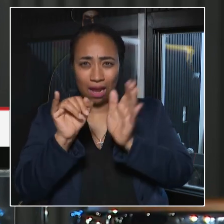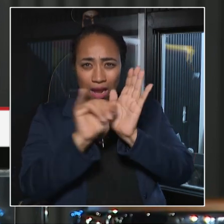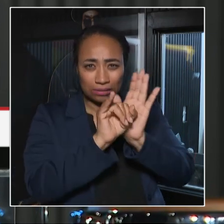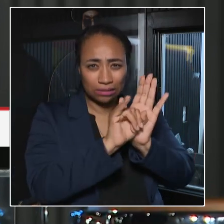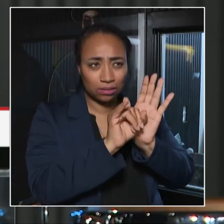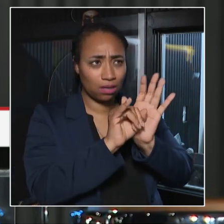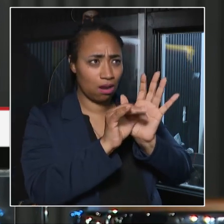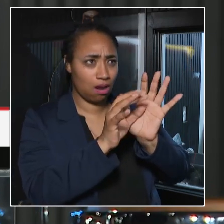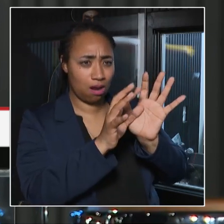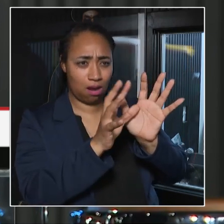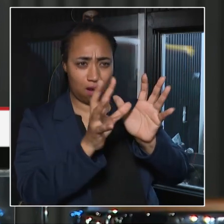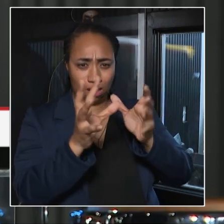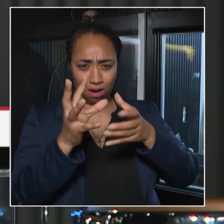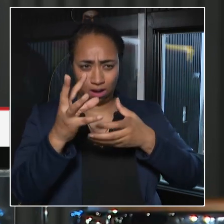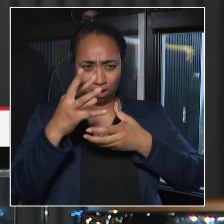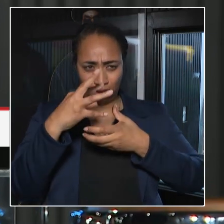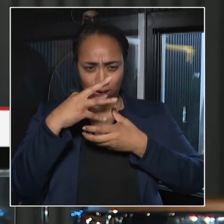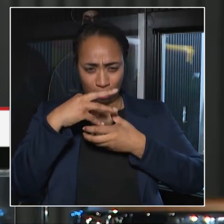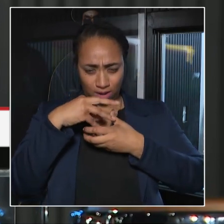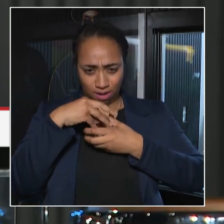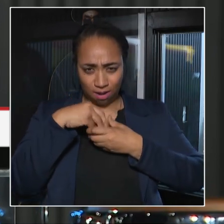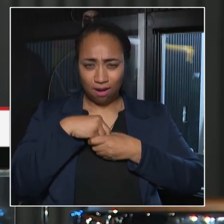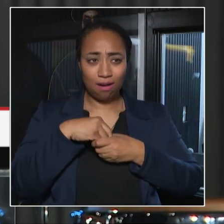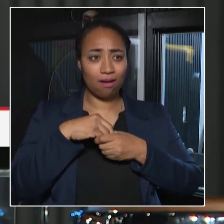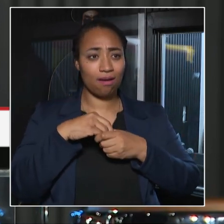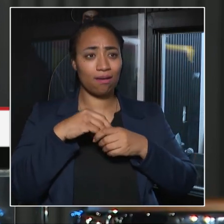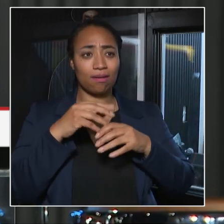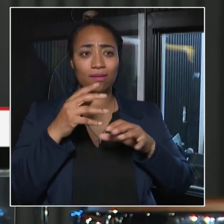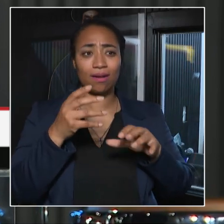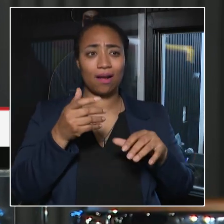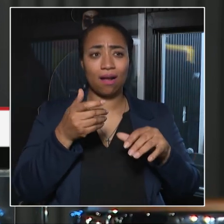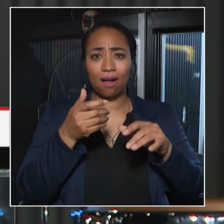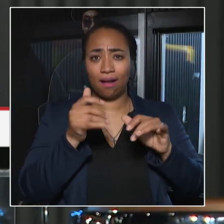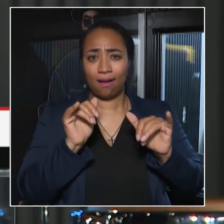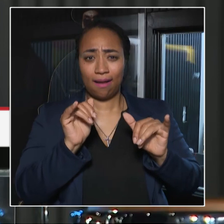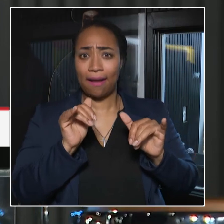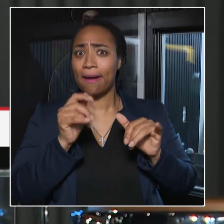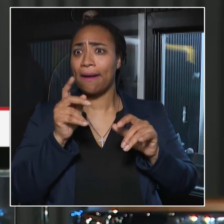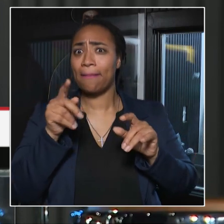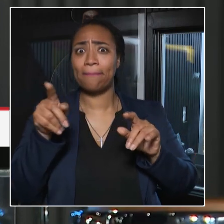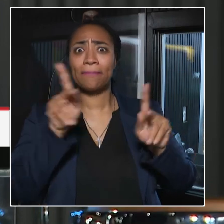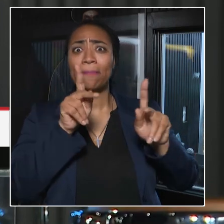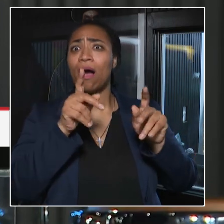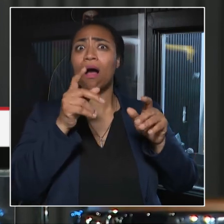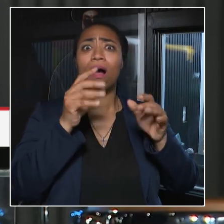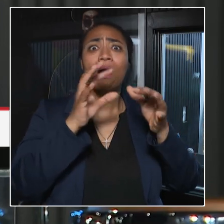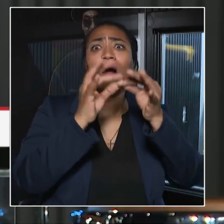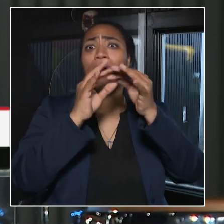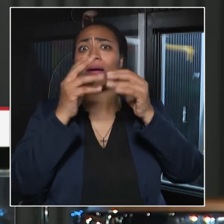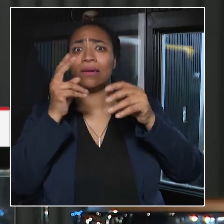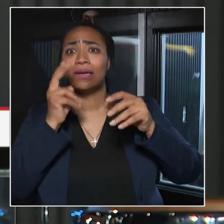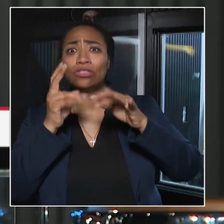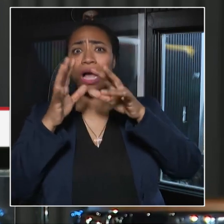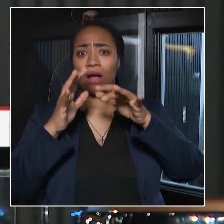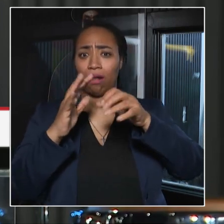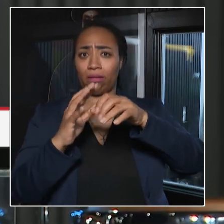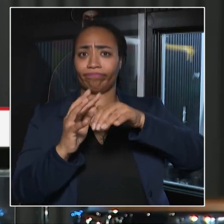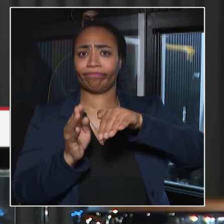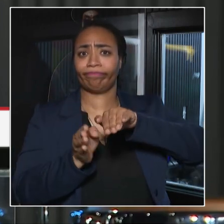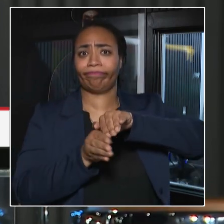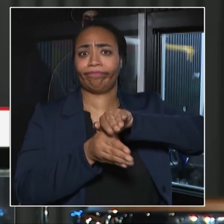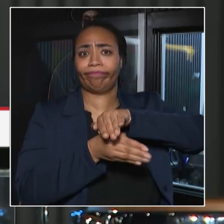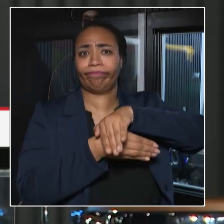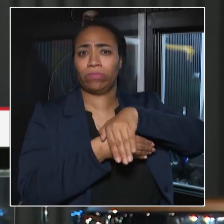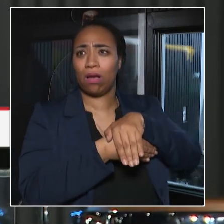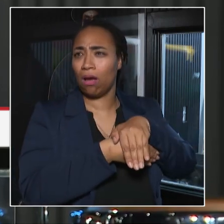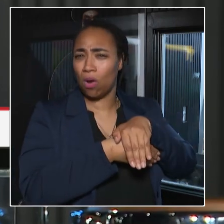being erased. And so this work is really democracy work. So the voice of the drum and the voice of Go-Go, this is part of